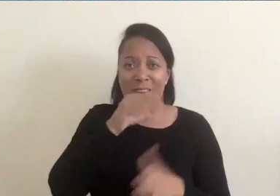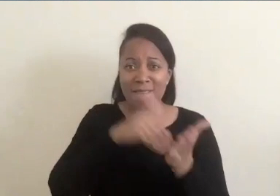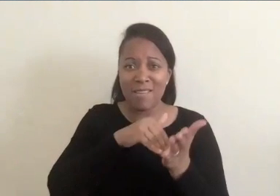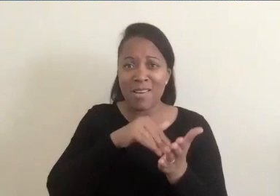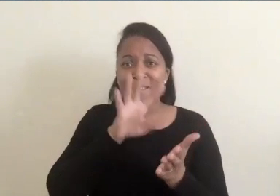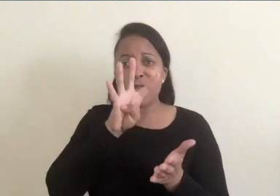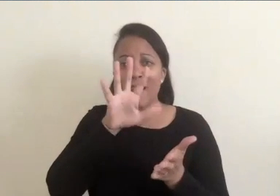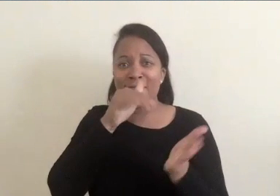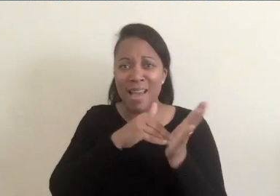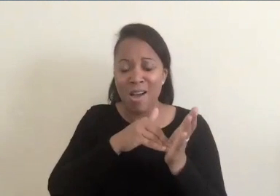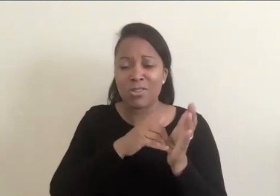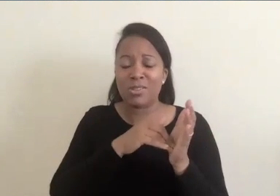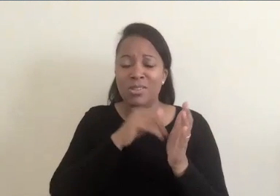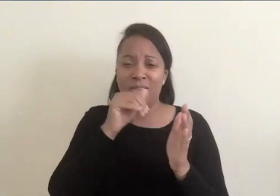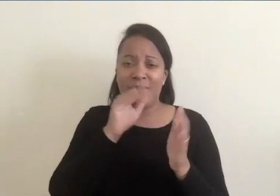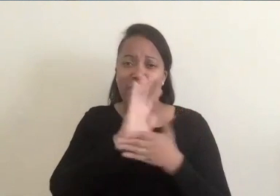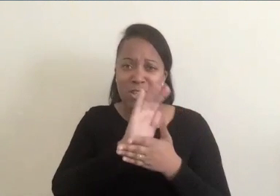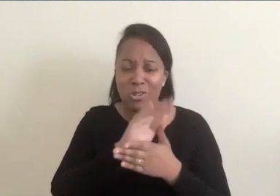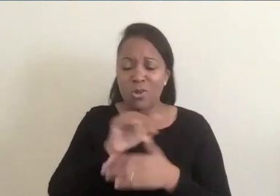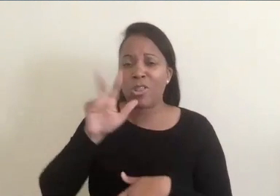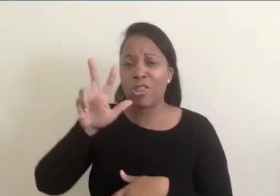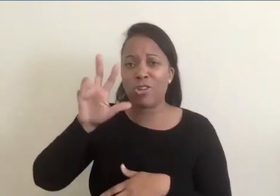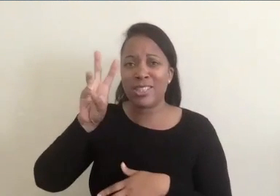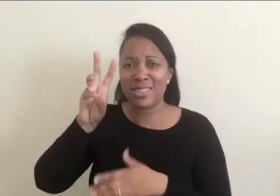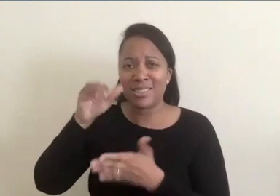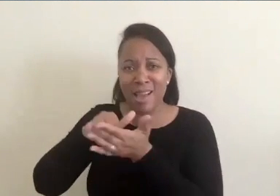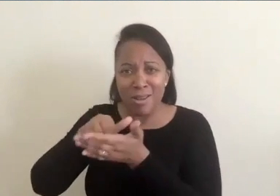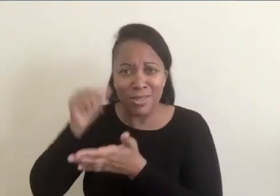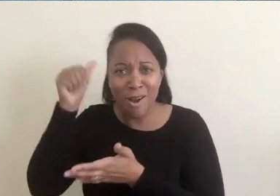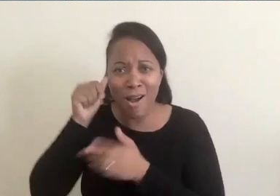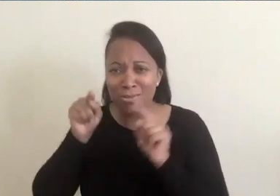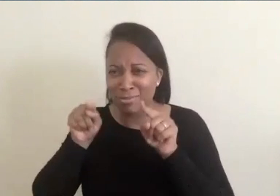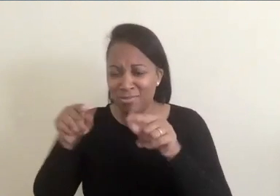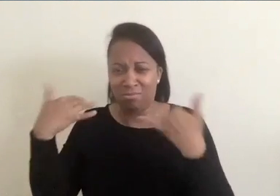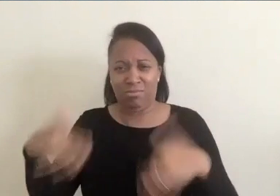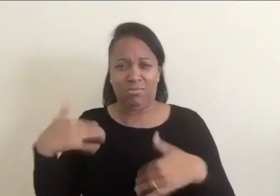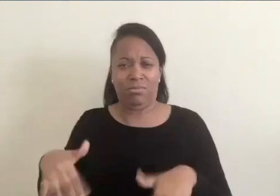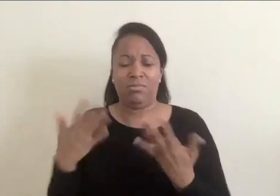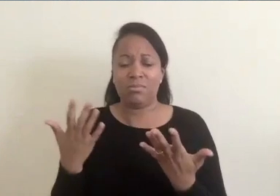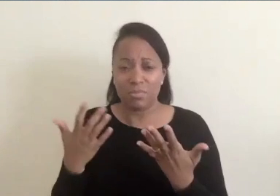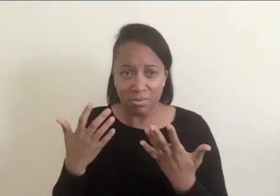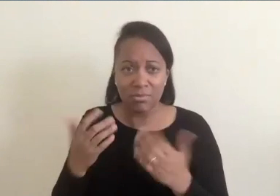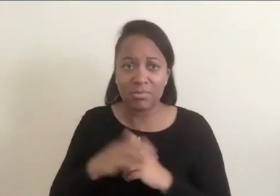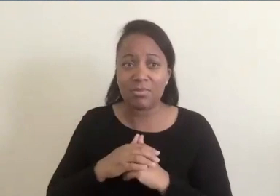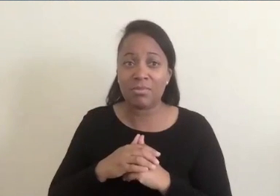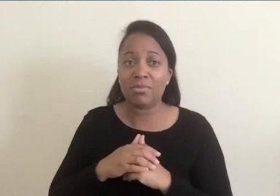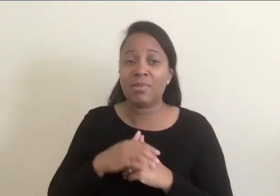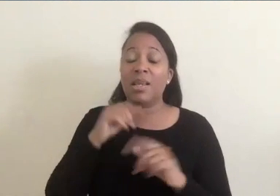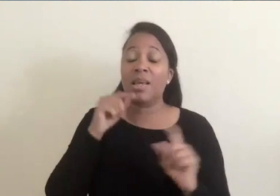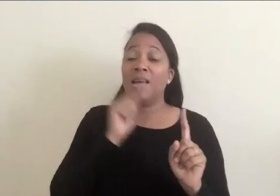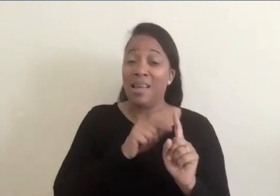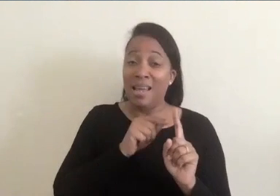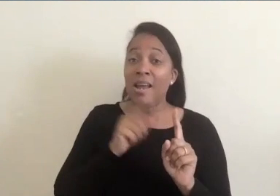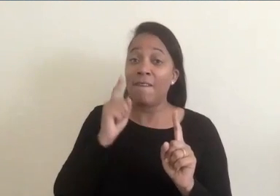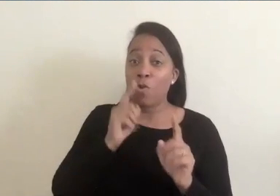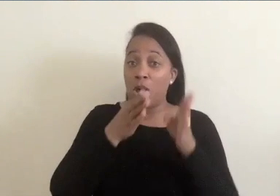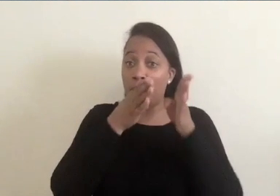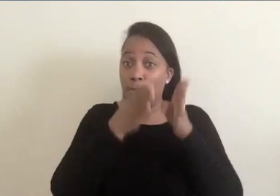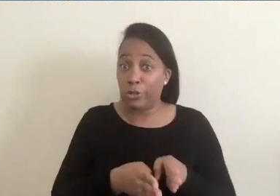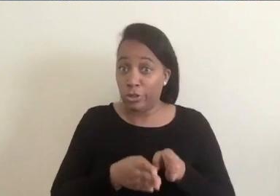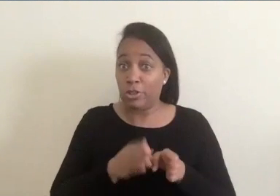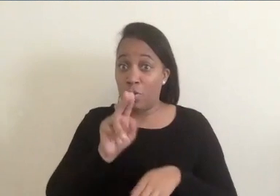files. That's just not reasonable. Even though it was somewhat of an inconvenience for plaintiff to use